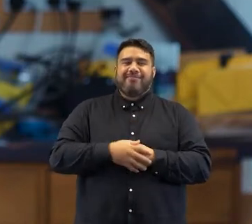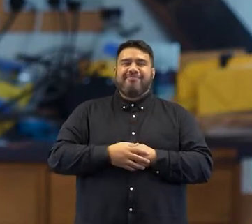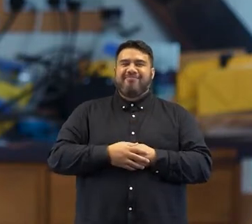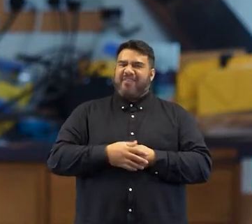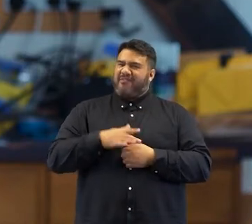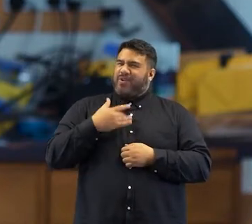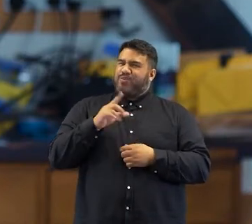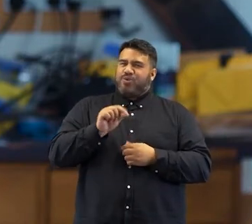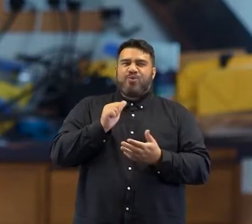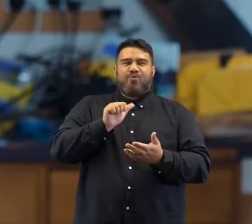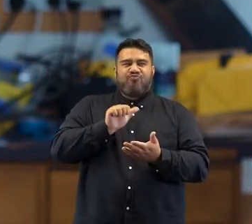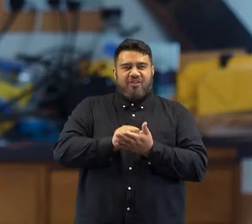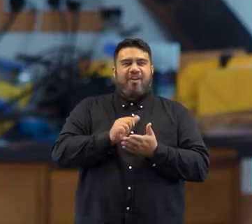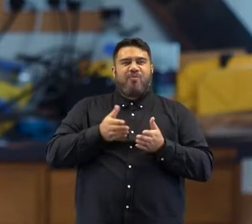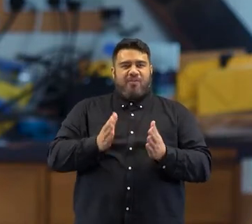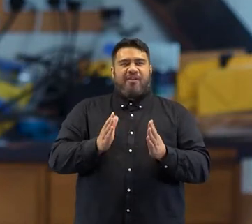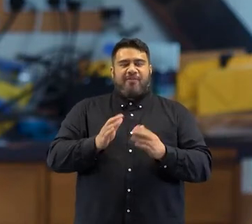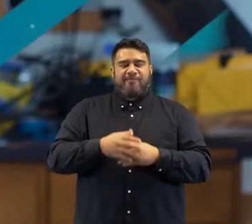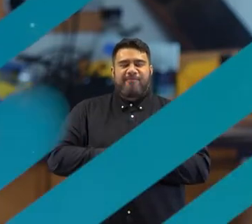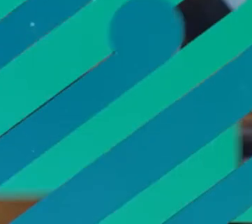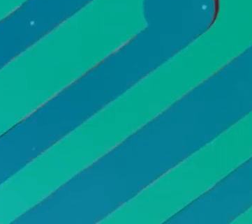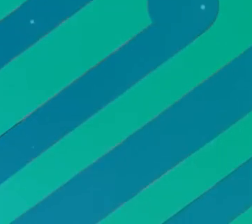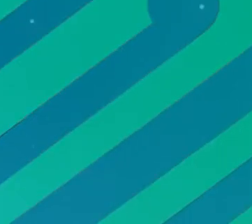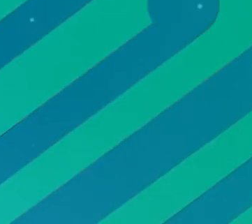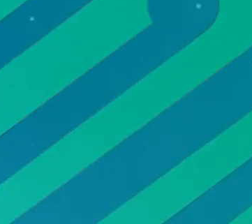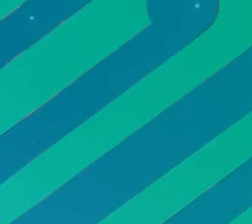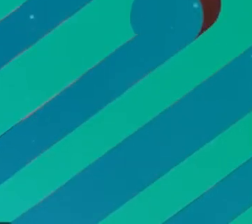and keeps you saying, I'm doing something good.